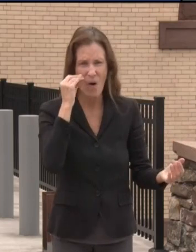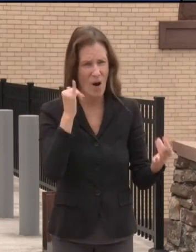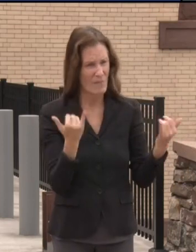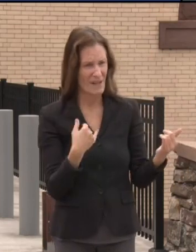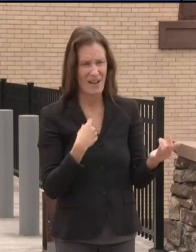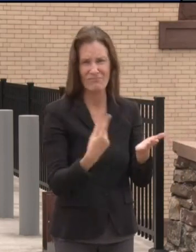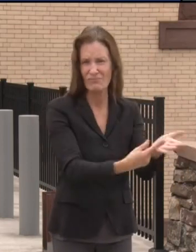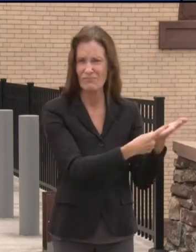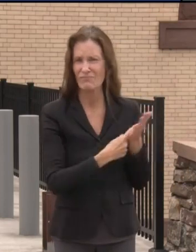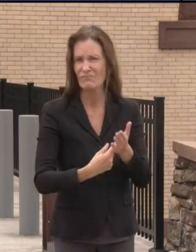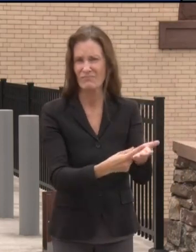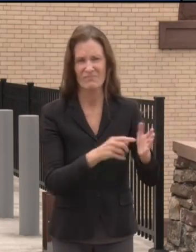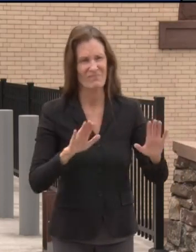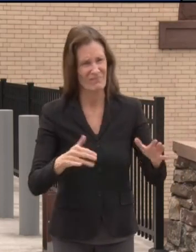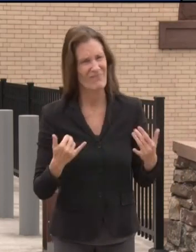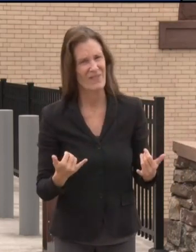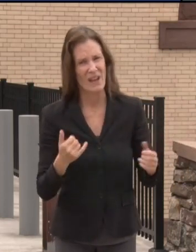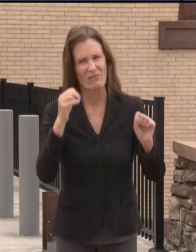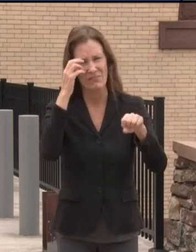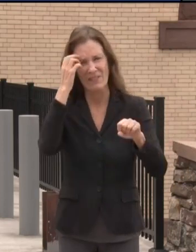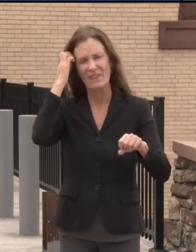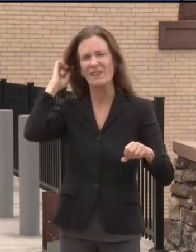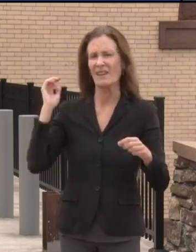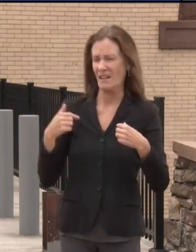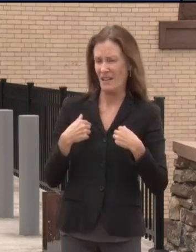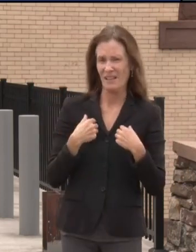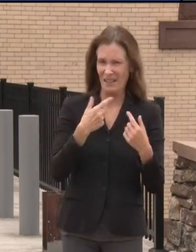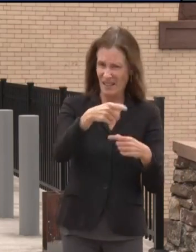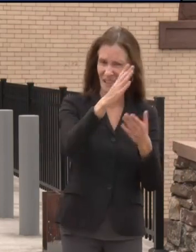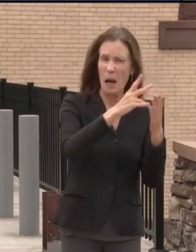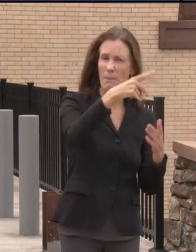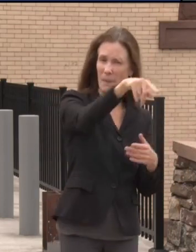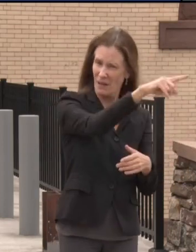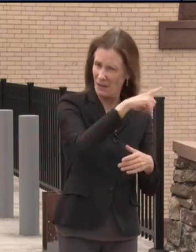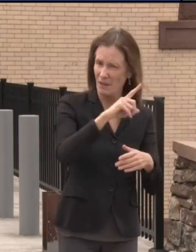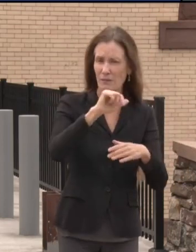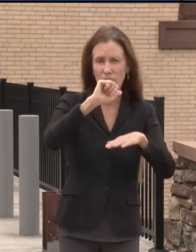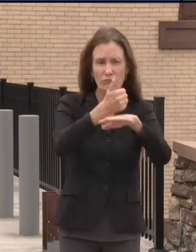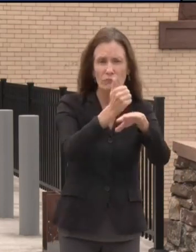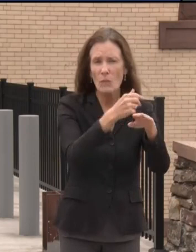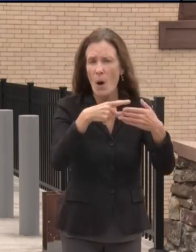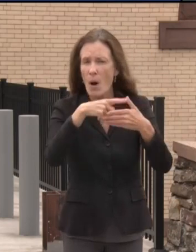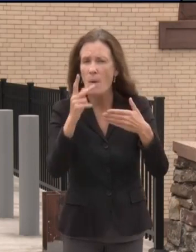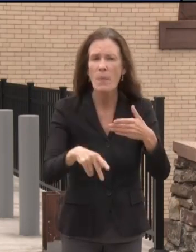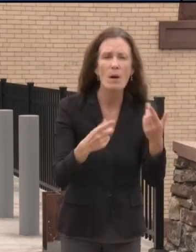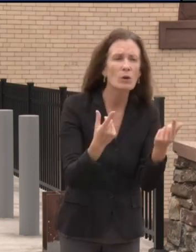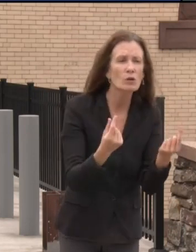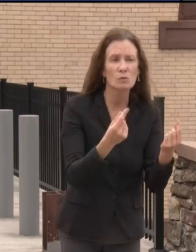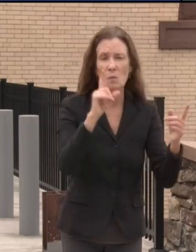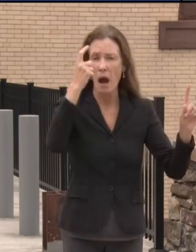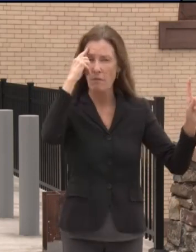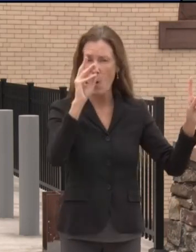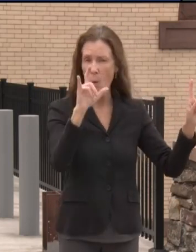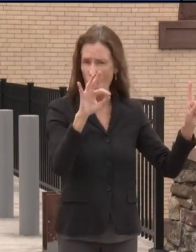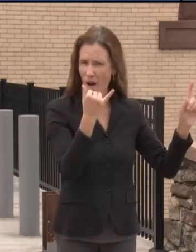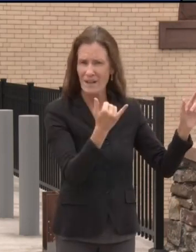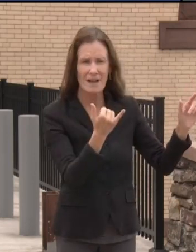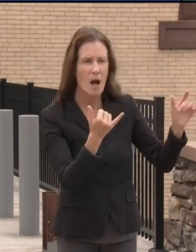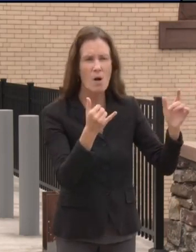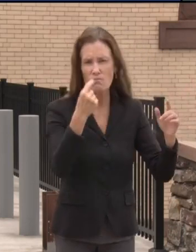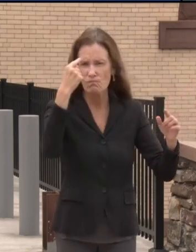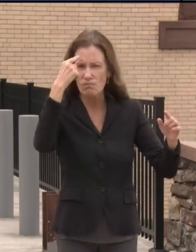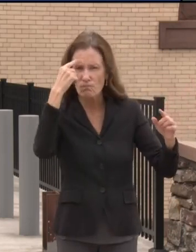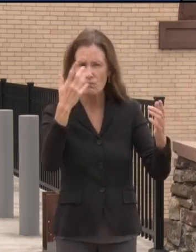also raising it in terms of enacting a program in government in the areas that he has direct control over. And I